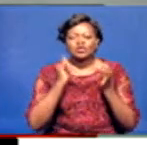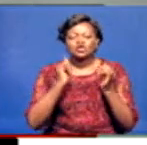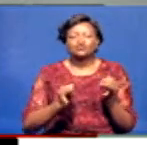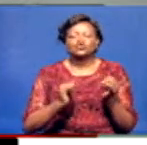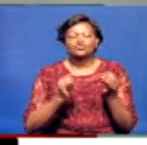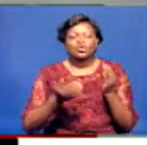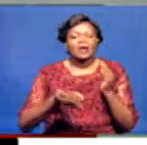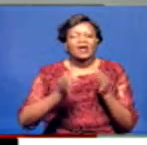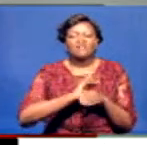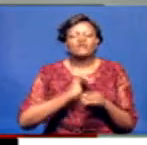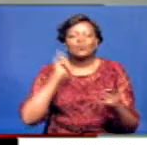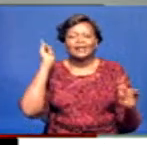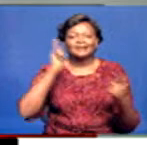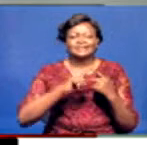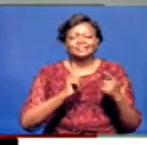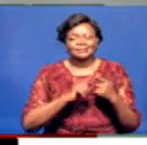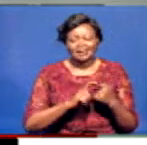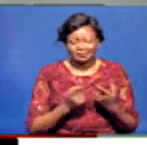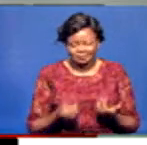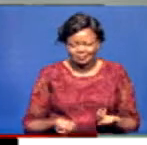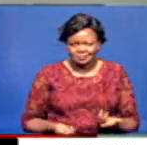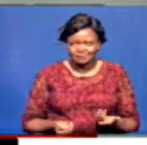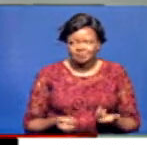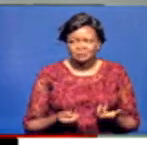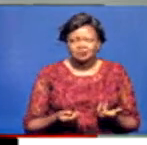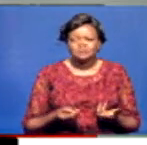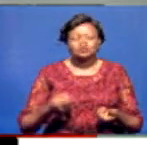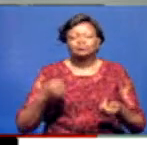target, among other finance, treatment for cancer,